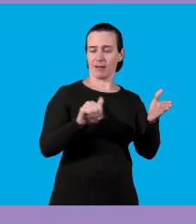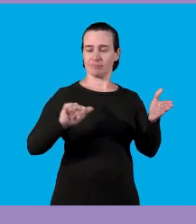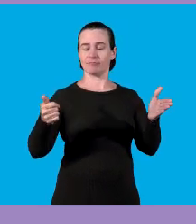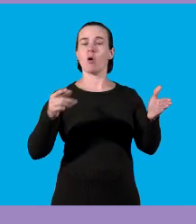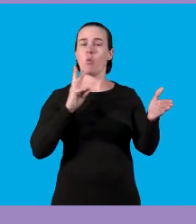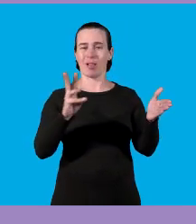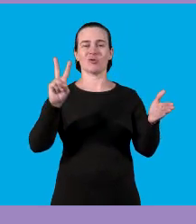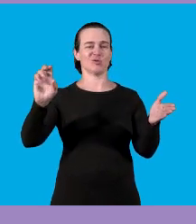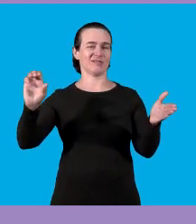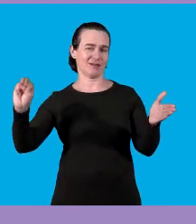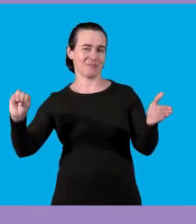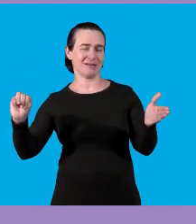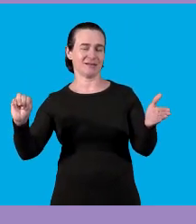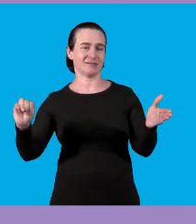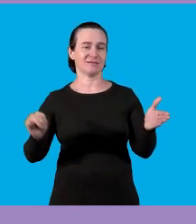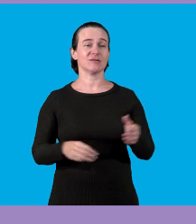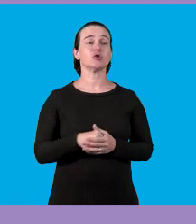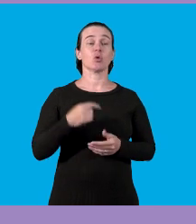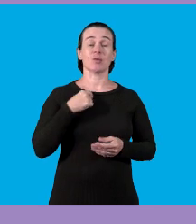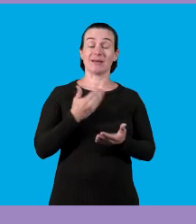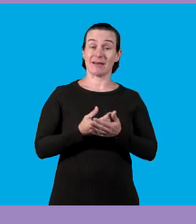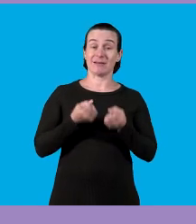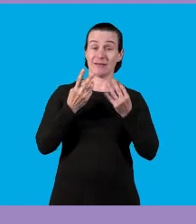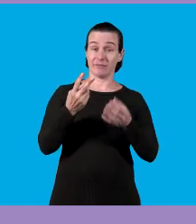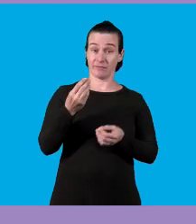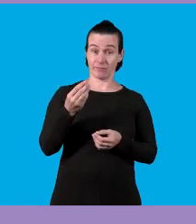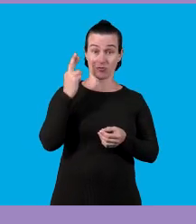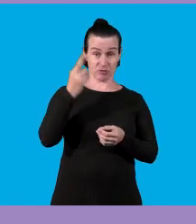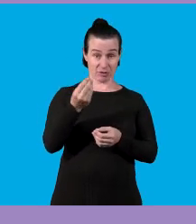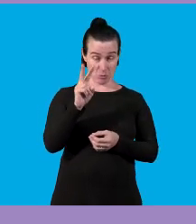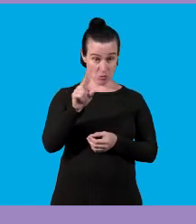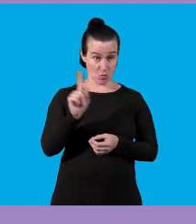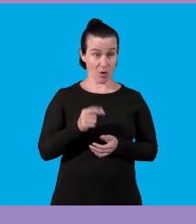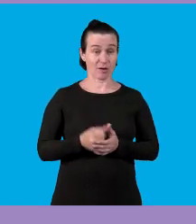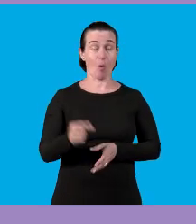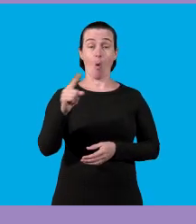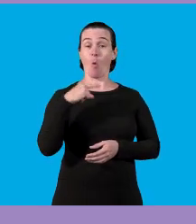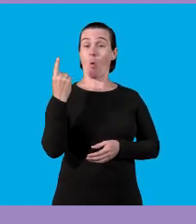centimeters. Therefore, we can say all the corresponding sides,